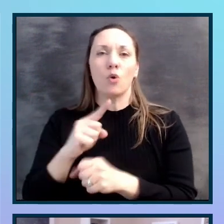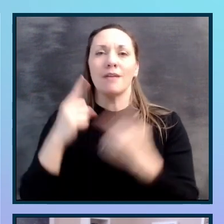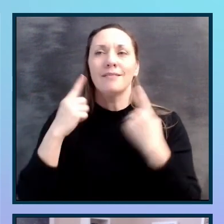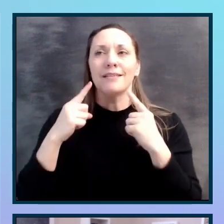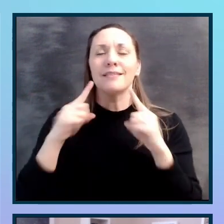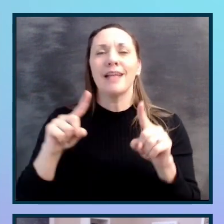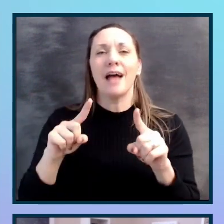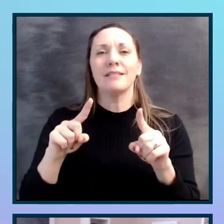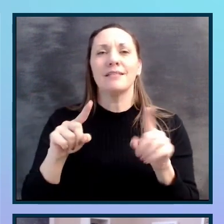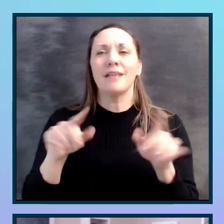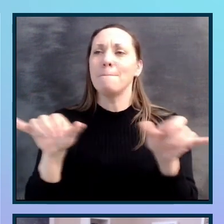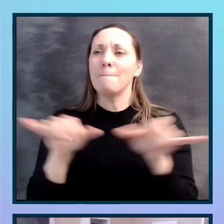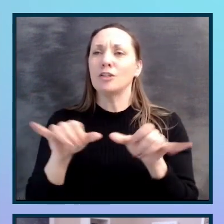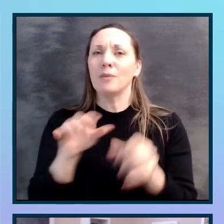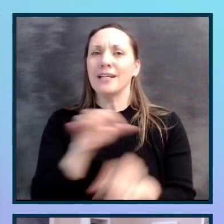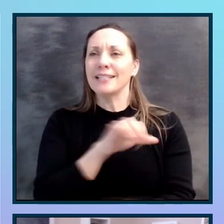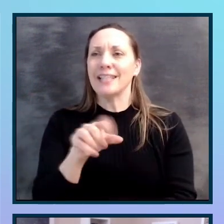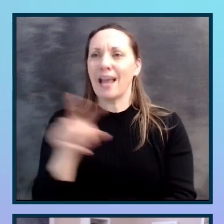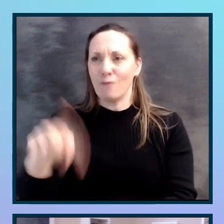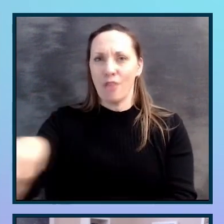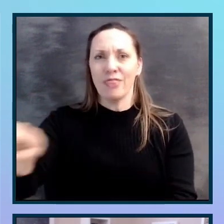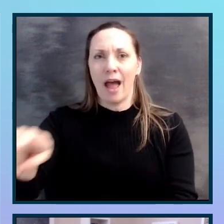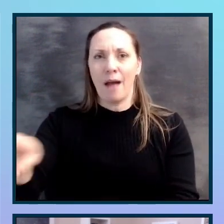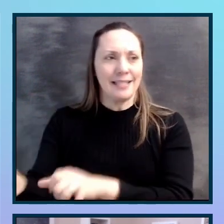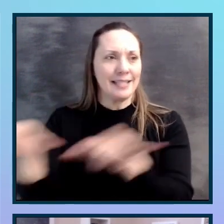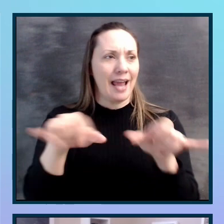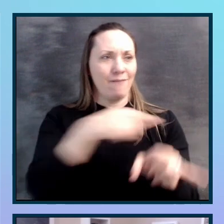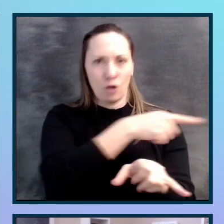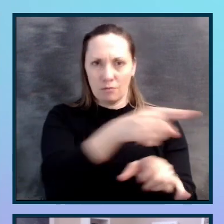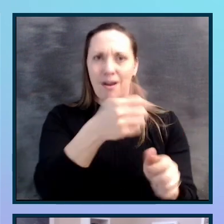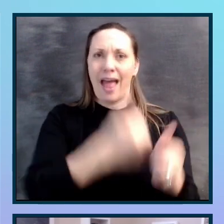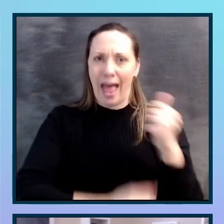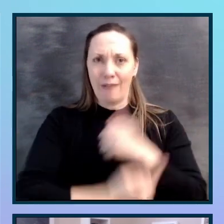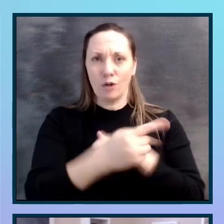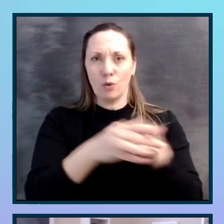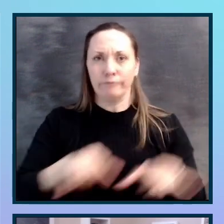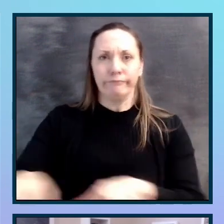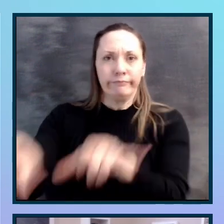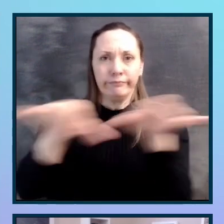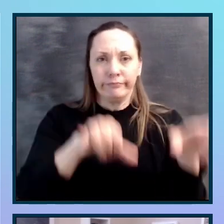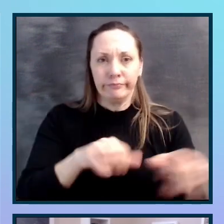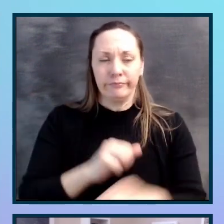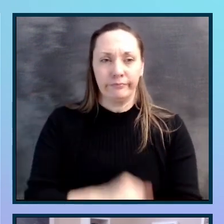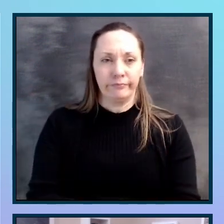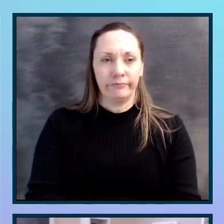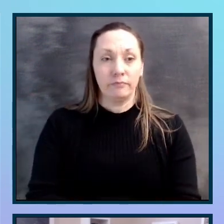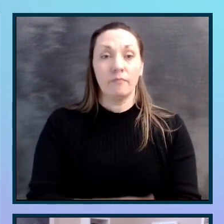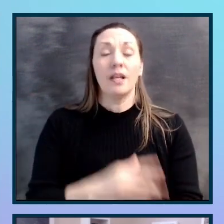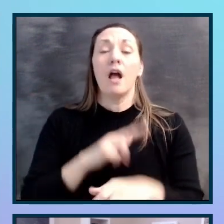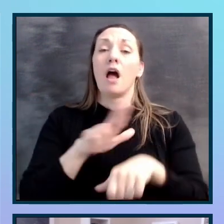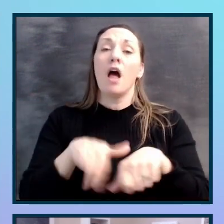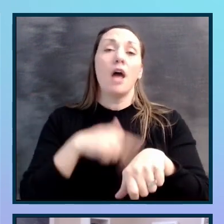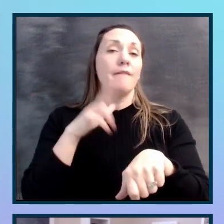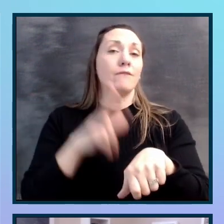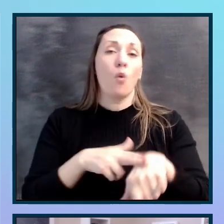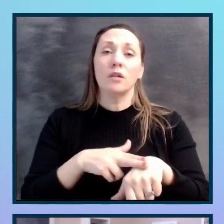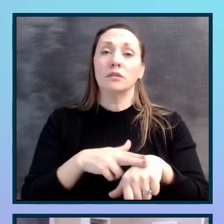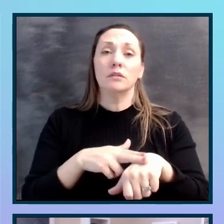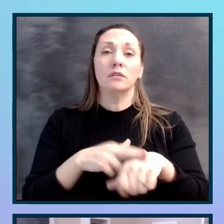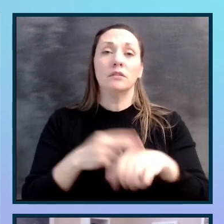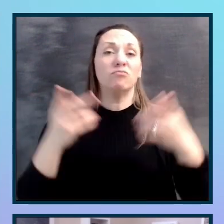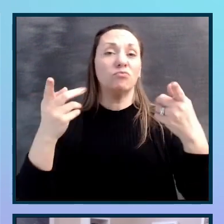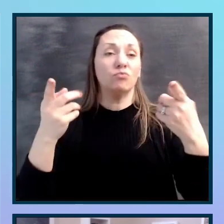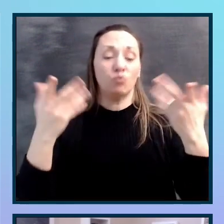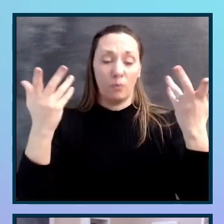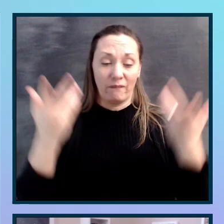the same for them as it is for everyone else. And of course, once we have